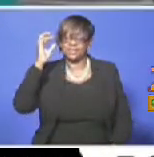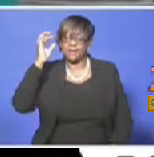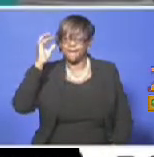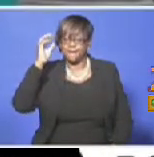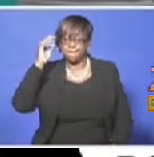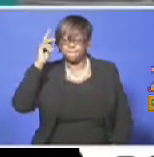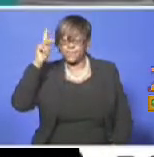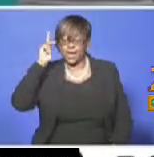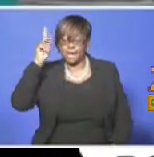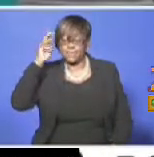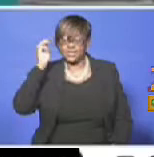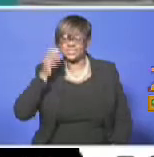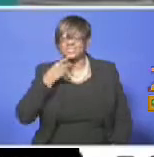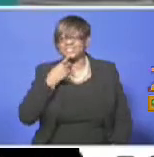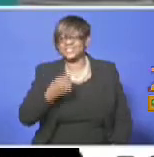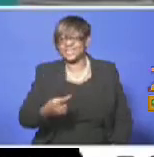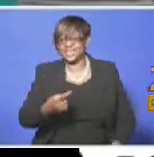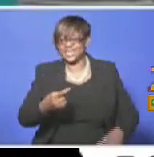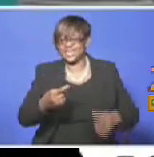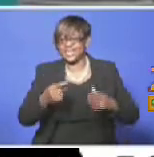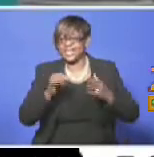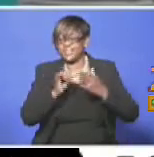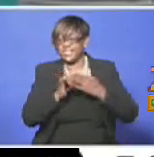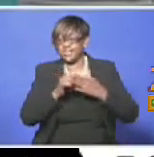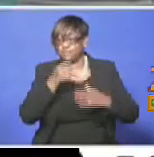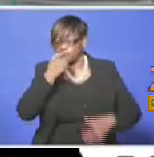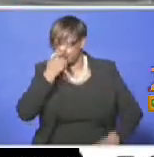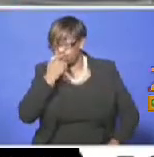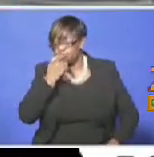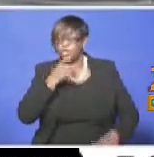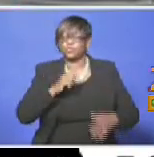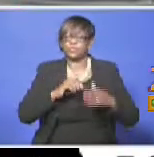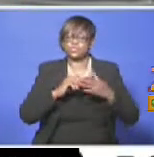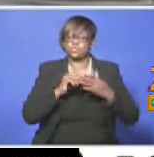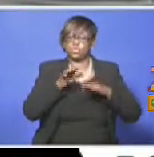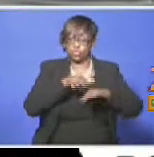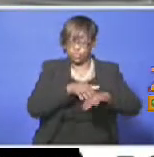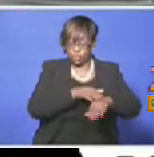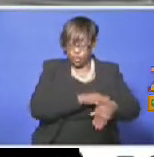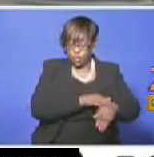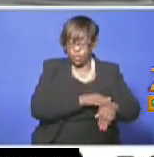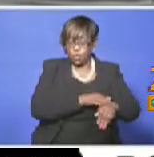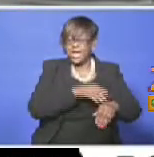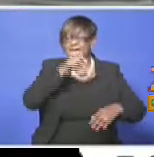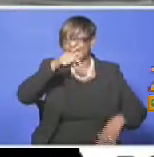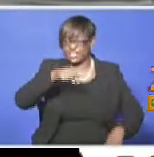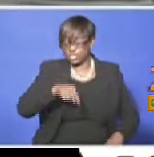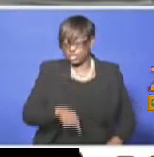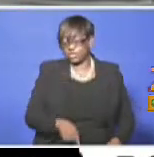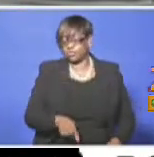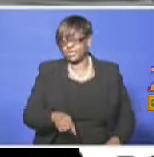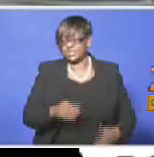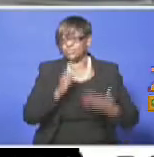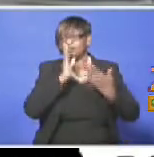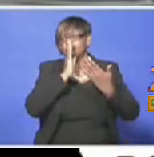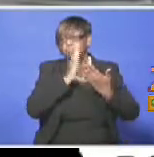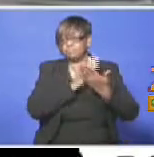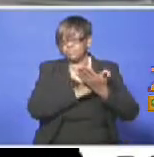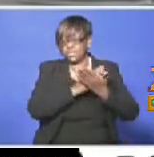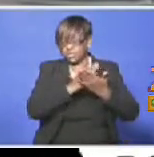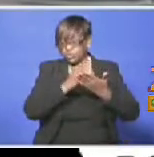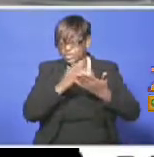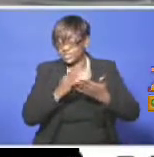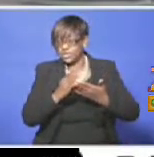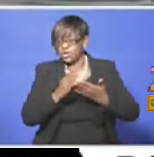our flu shots, that would decrease the incidence of flu and thus decrease